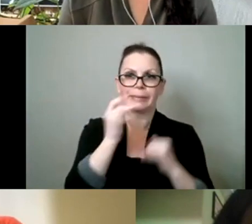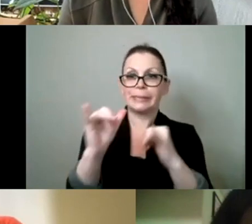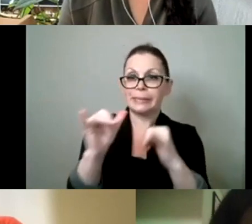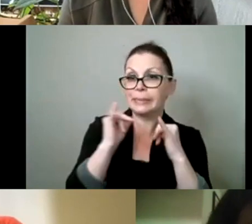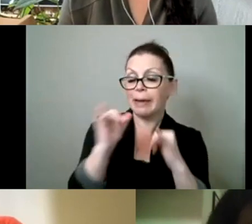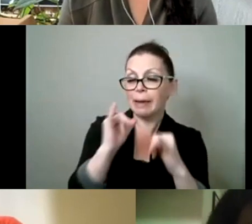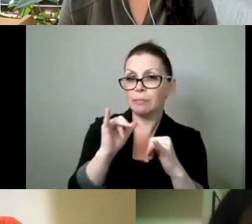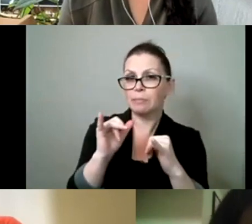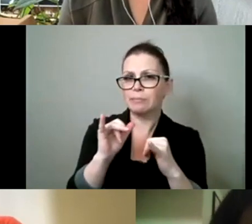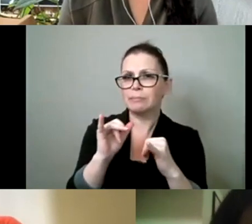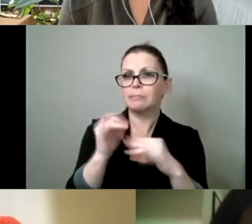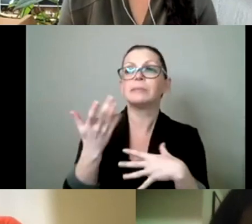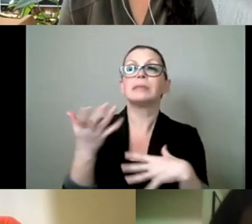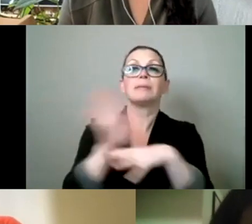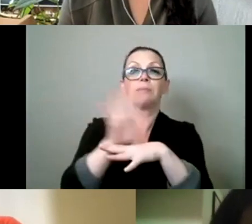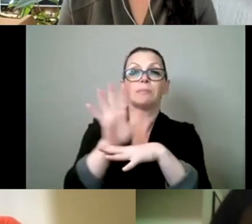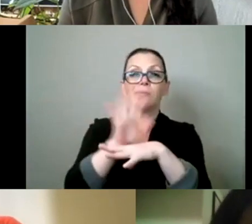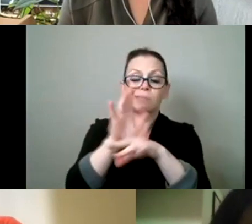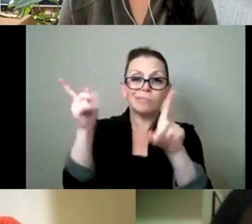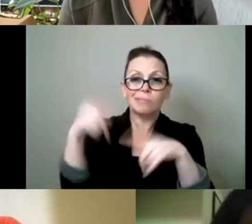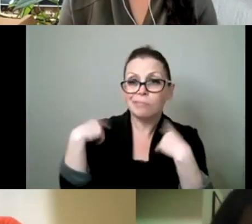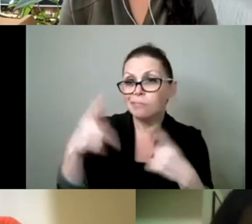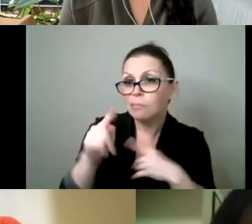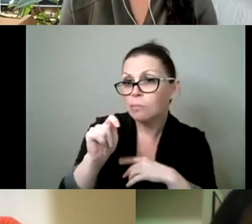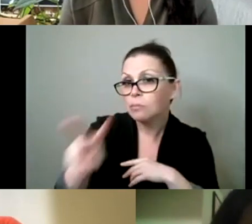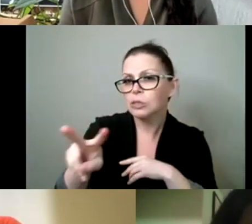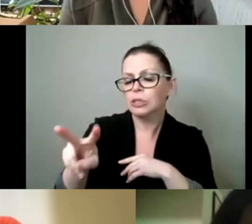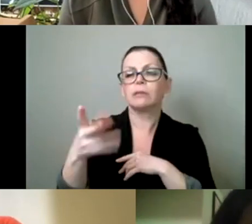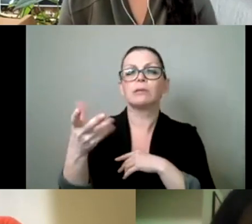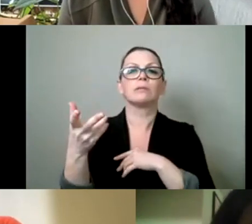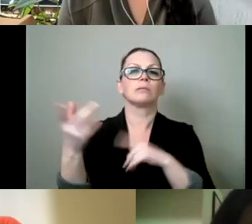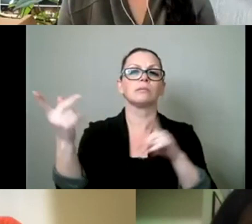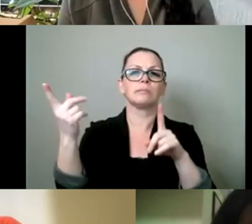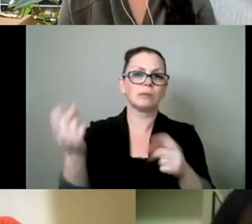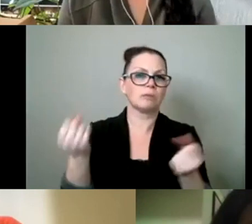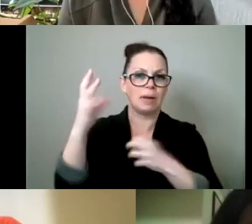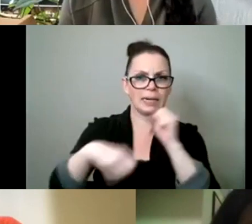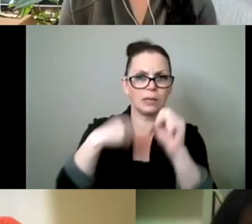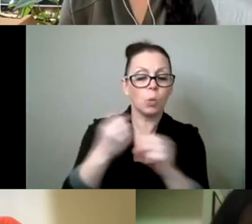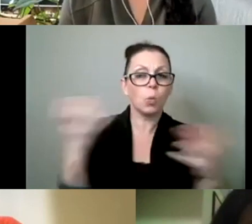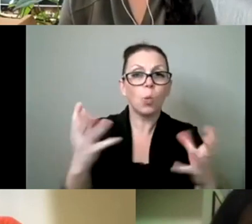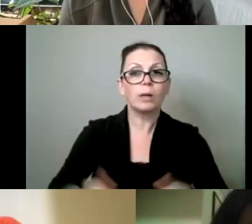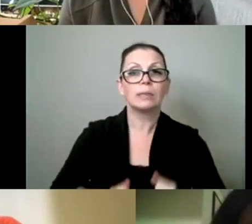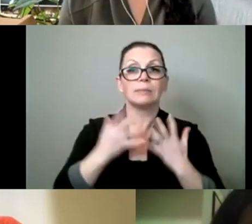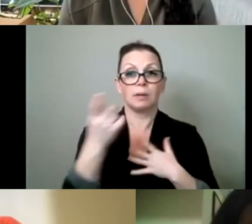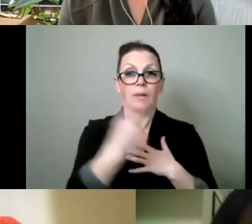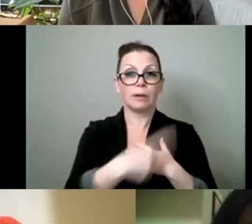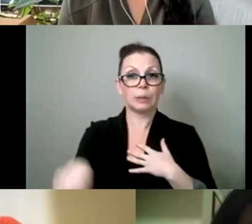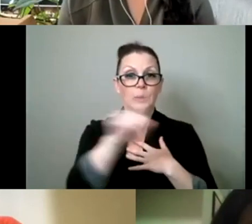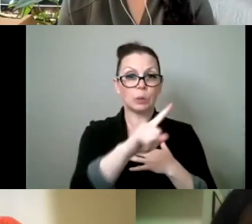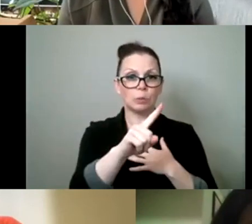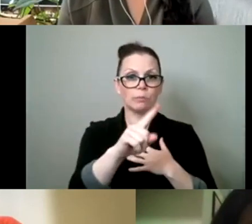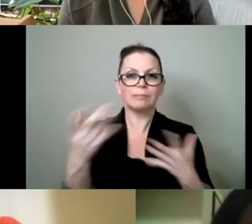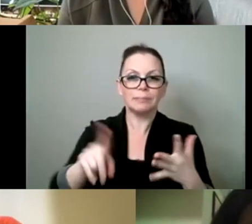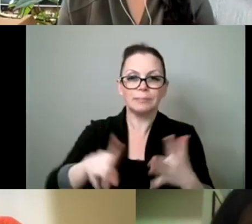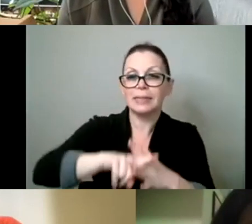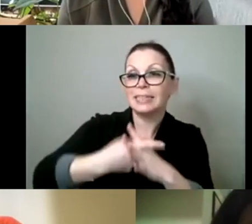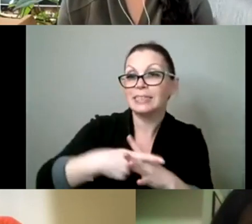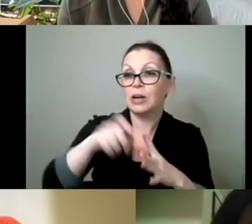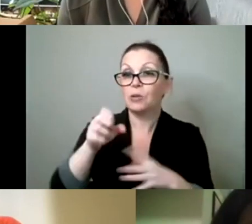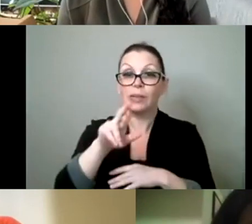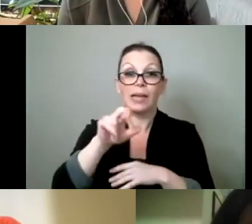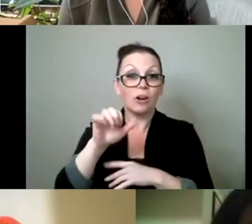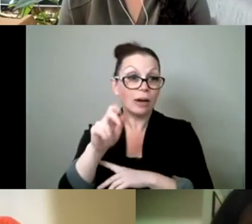the years, what inspired you to pursue a career in filmmaking and in the entertainment industry? And we'll start with Erika, if that's